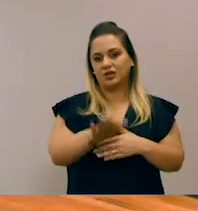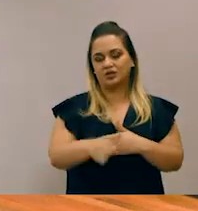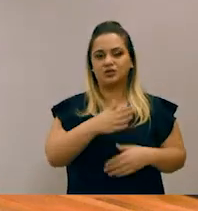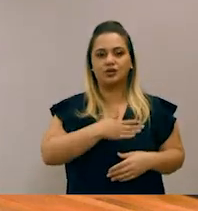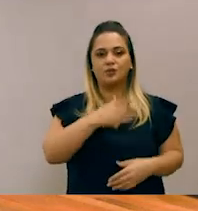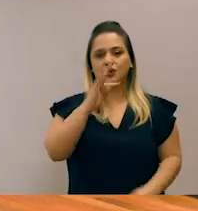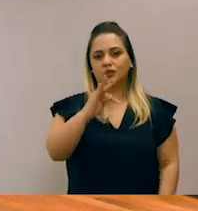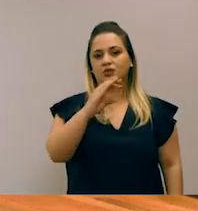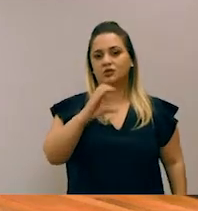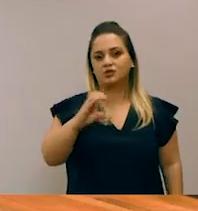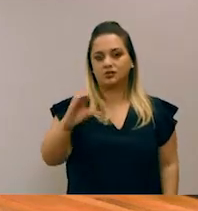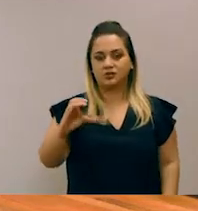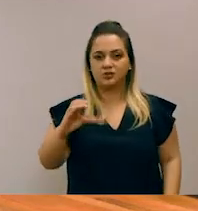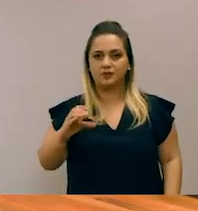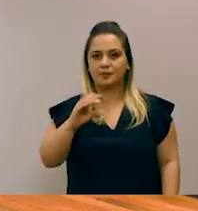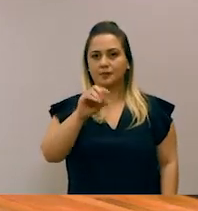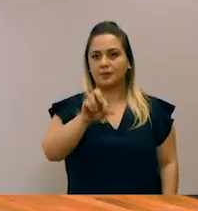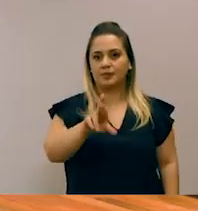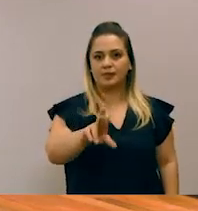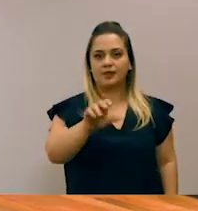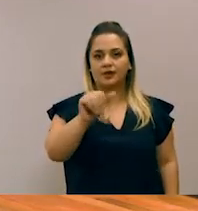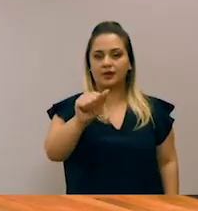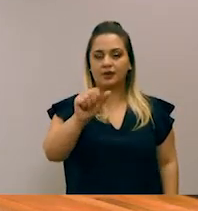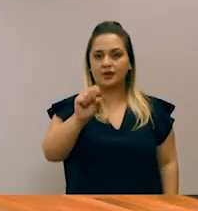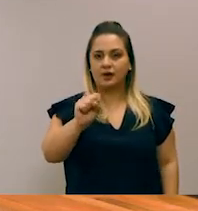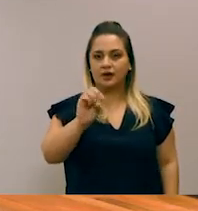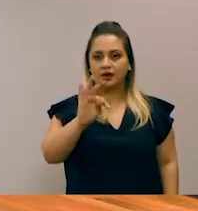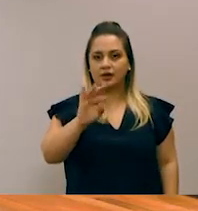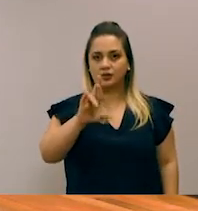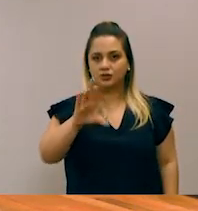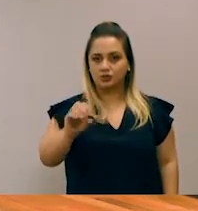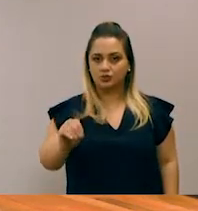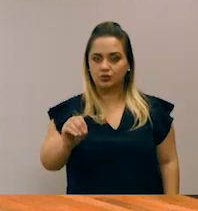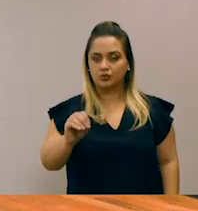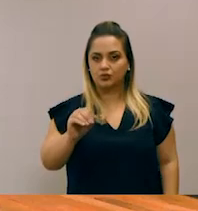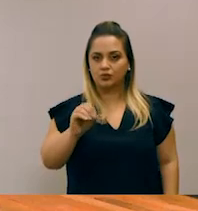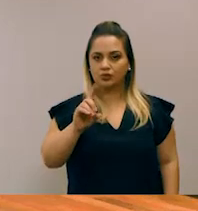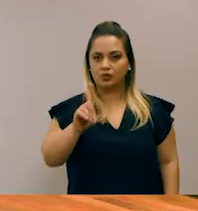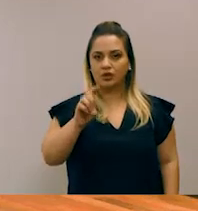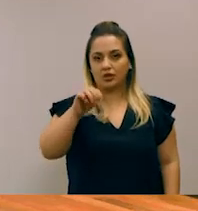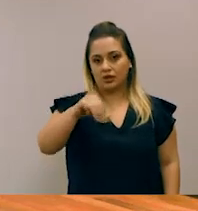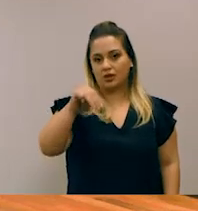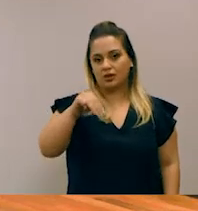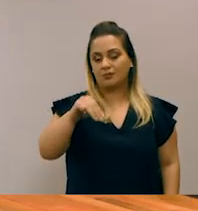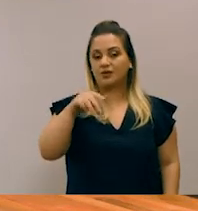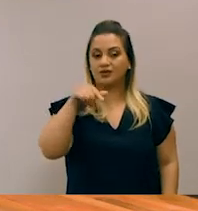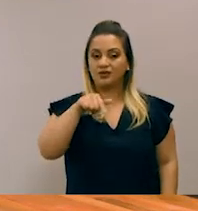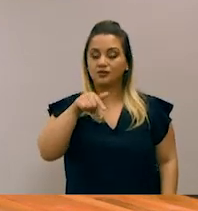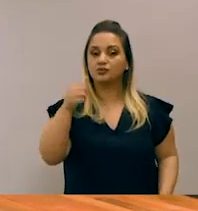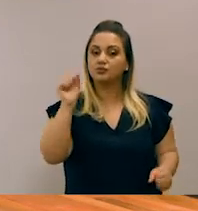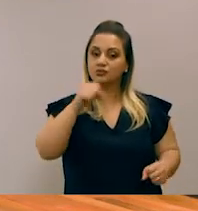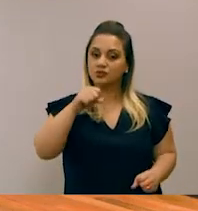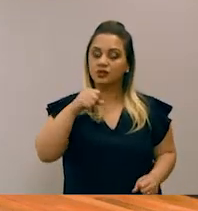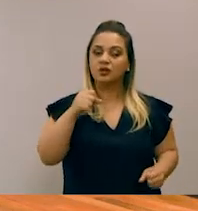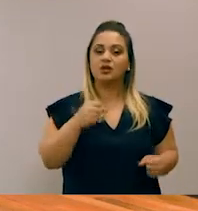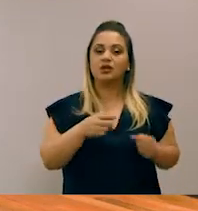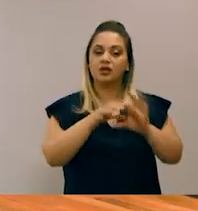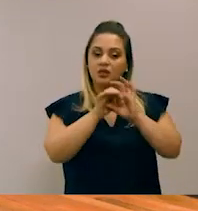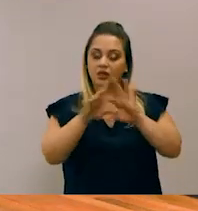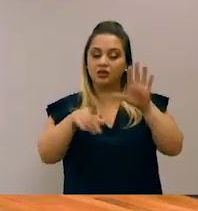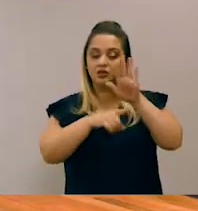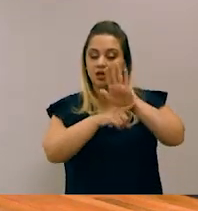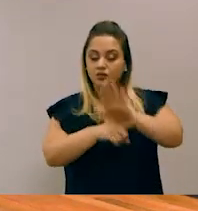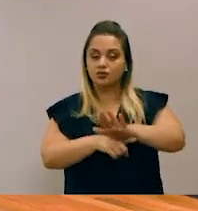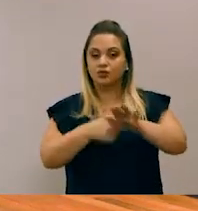my text for conclusion of my specialization course. And this is the idea that I defend, that